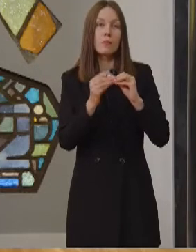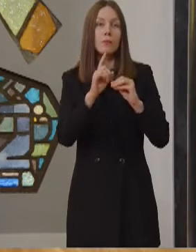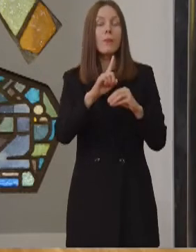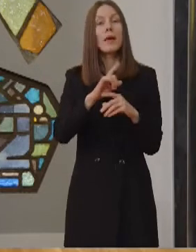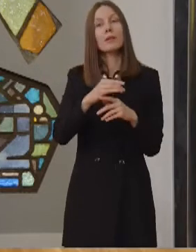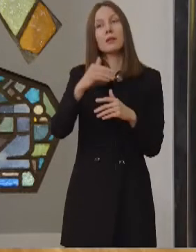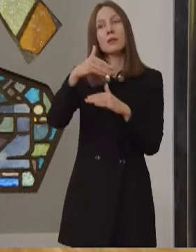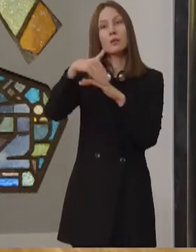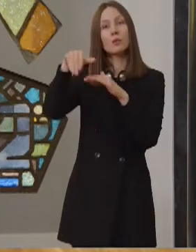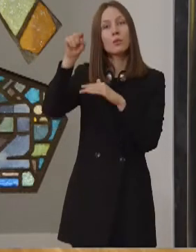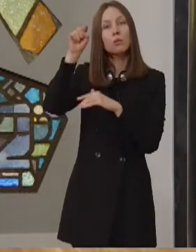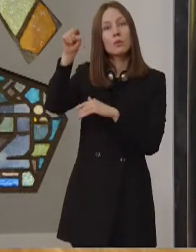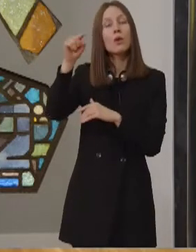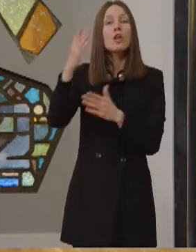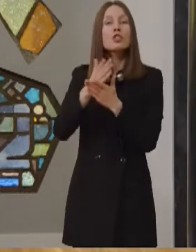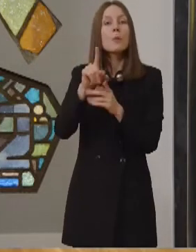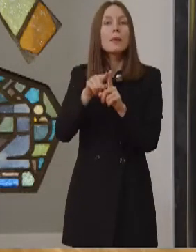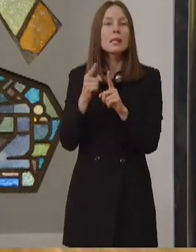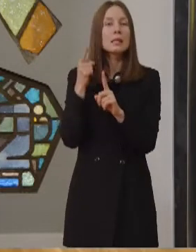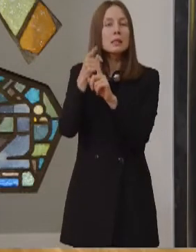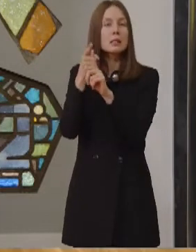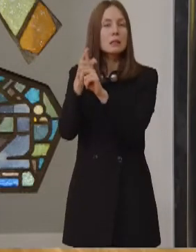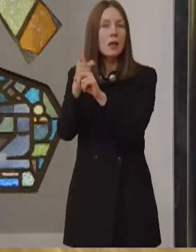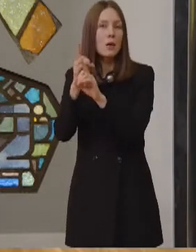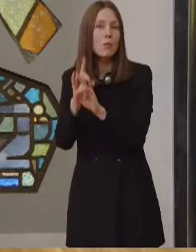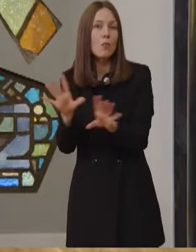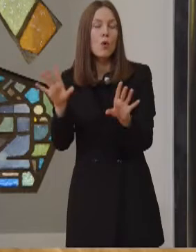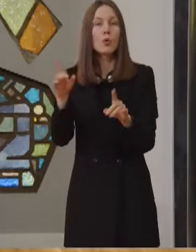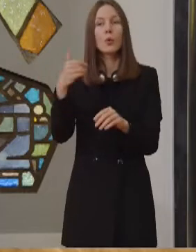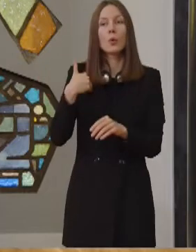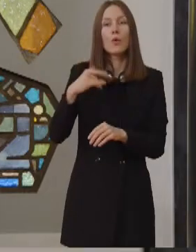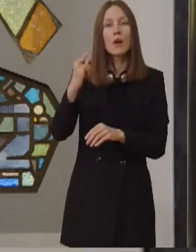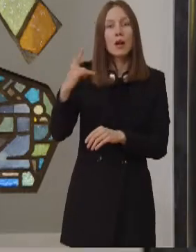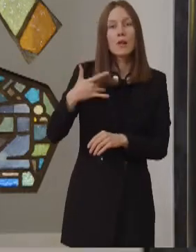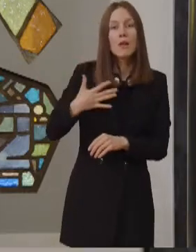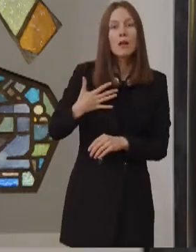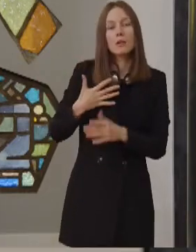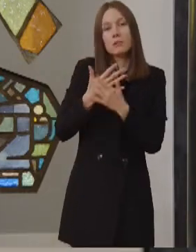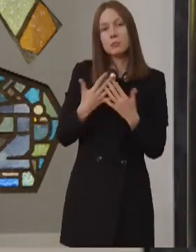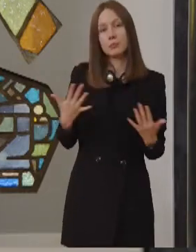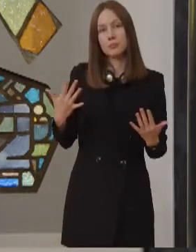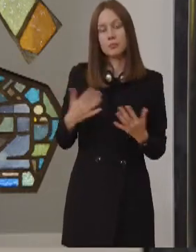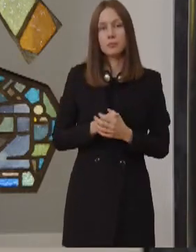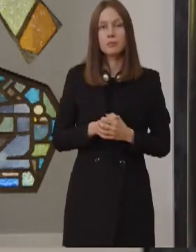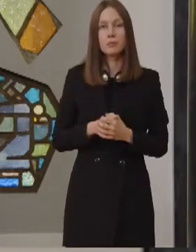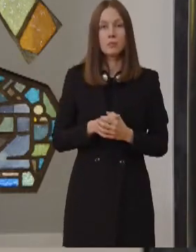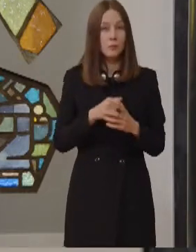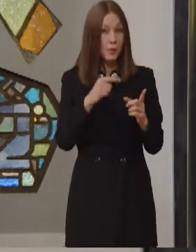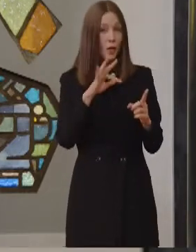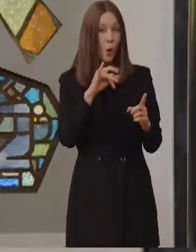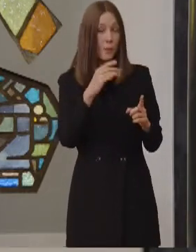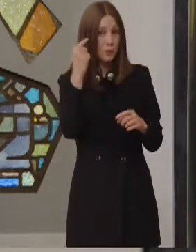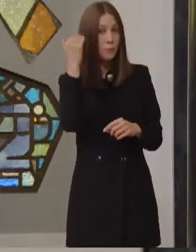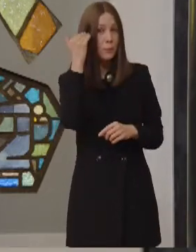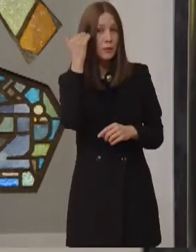consideration of that law, is this law that this law is a compromise that further efforts will